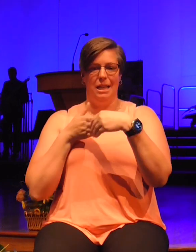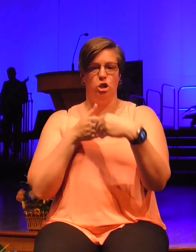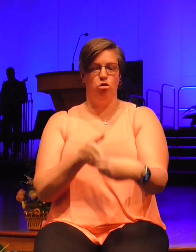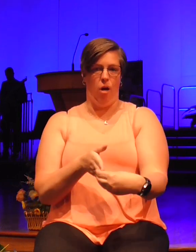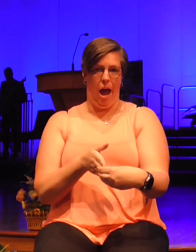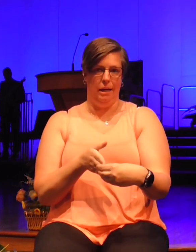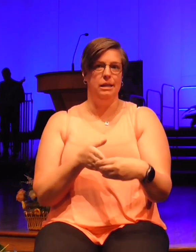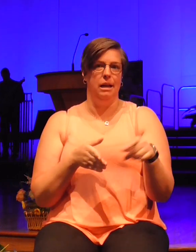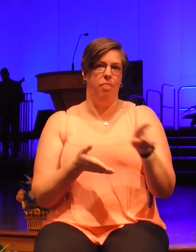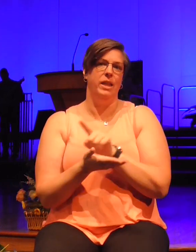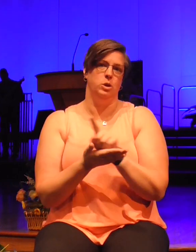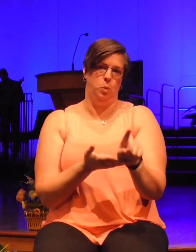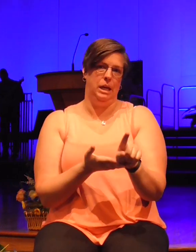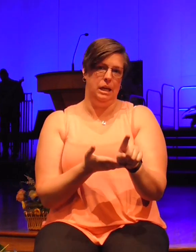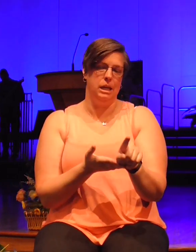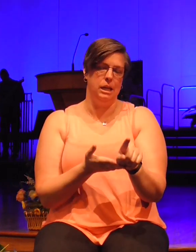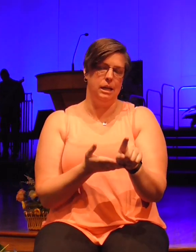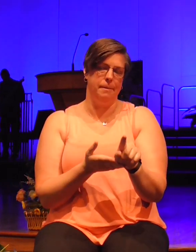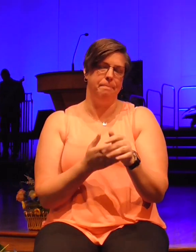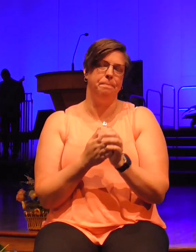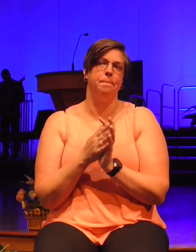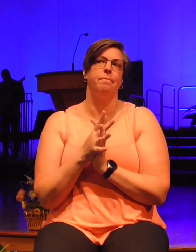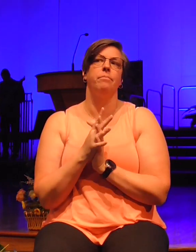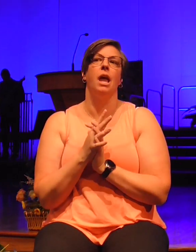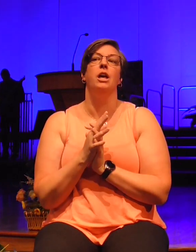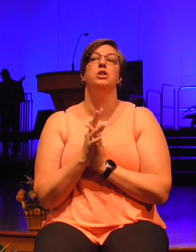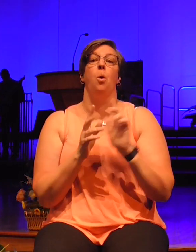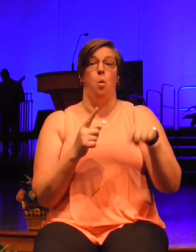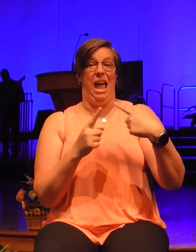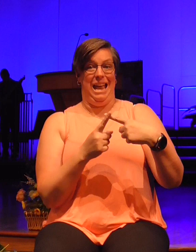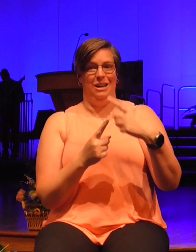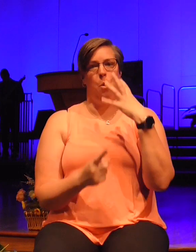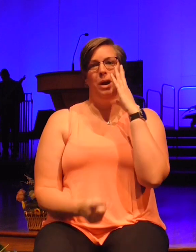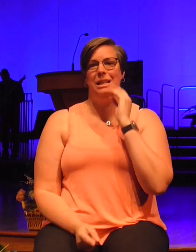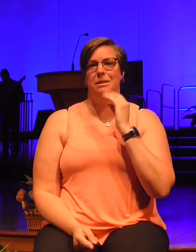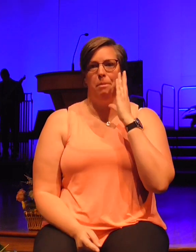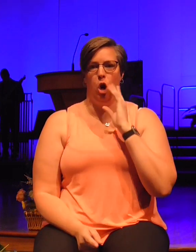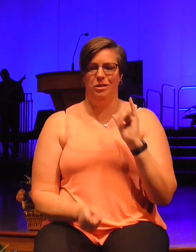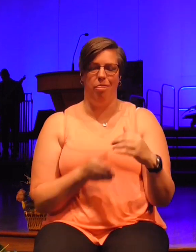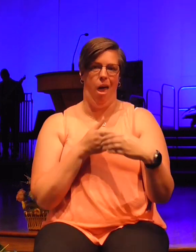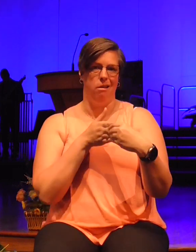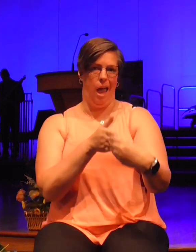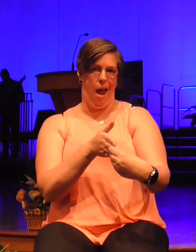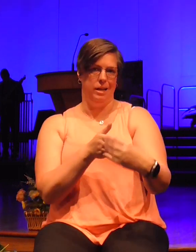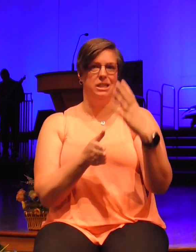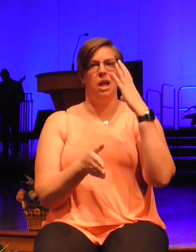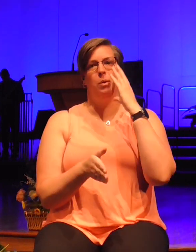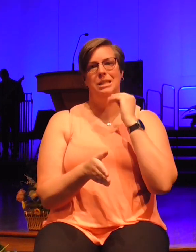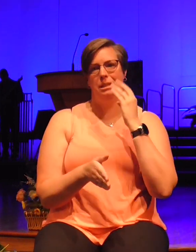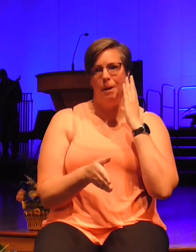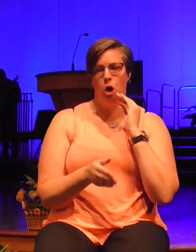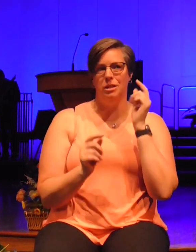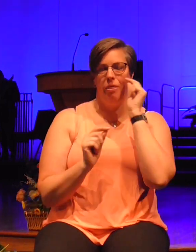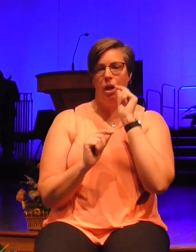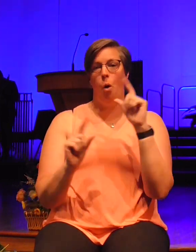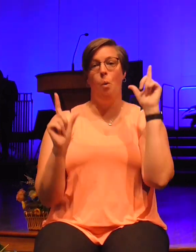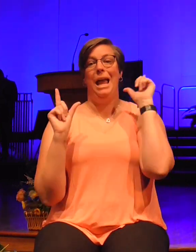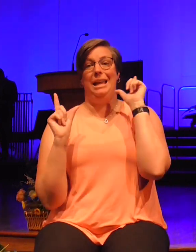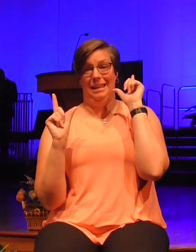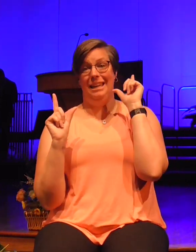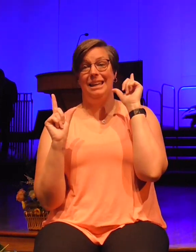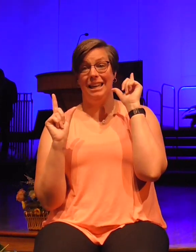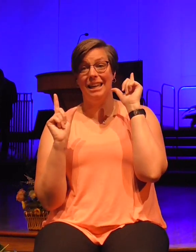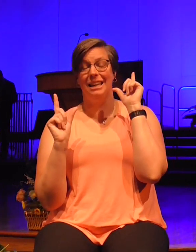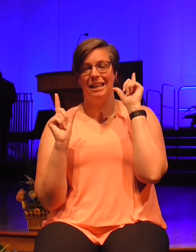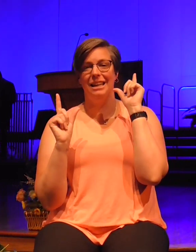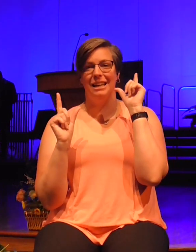this endeavor this week. And that upon experiencing that guidance and experiencing the awakenings that we do, that